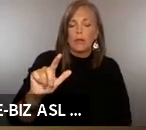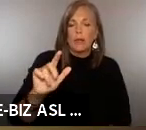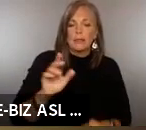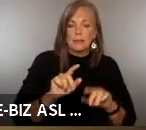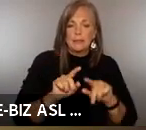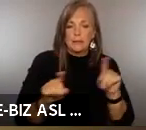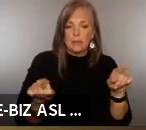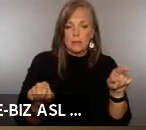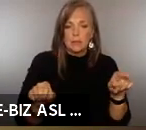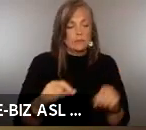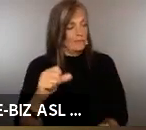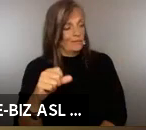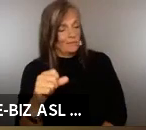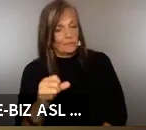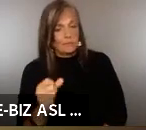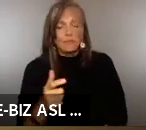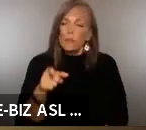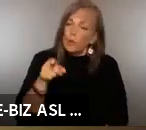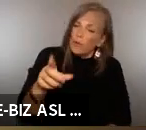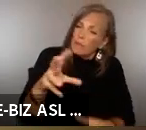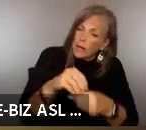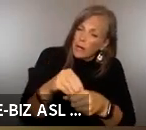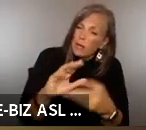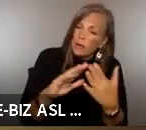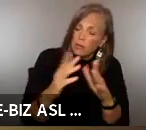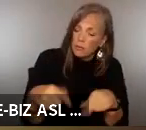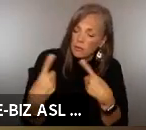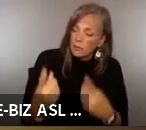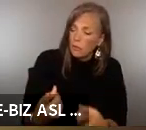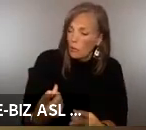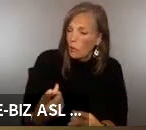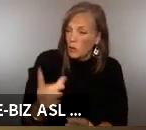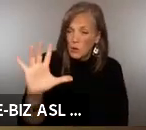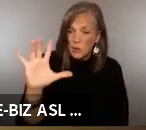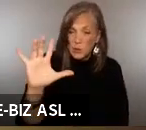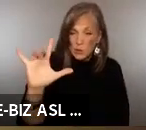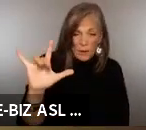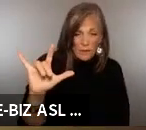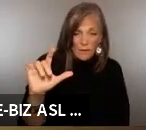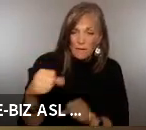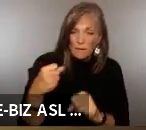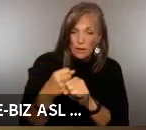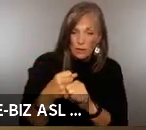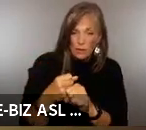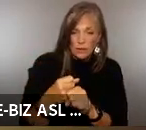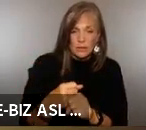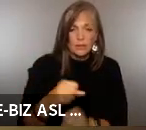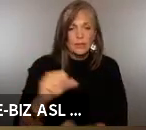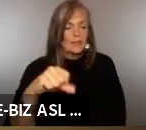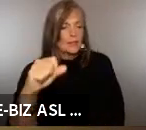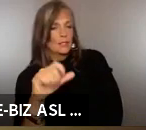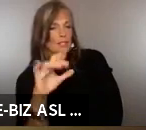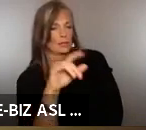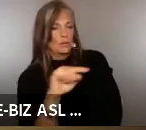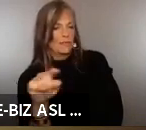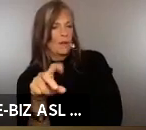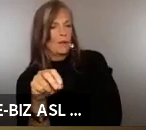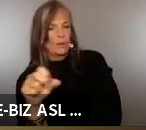a part of the community for about at least 25 years or so now. 25, 30 years,